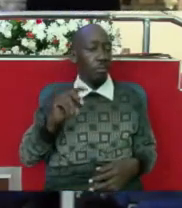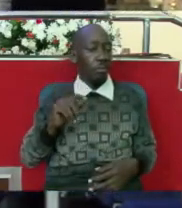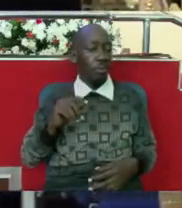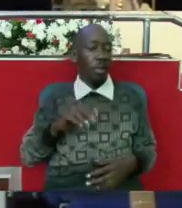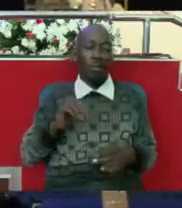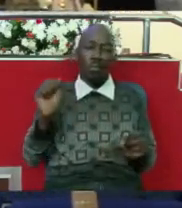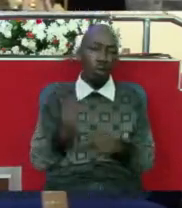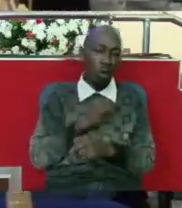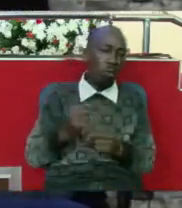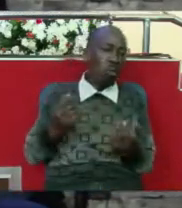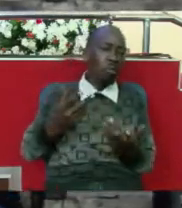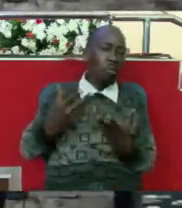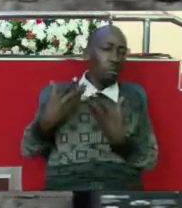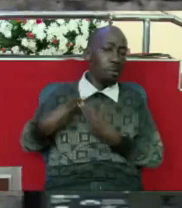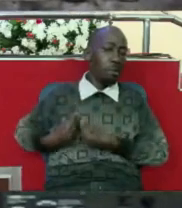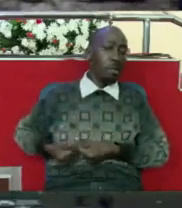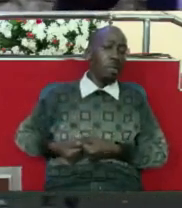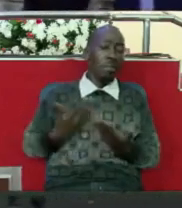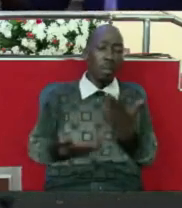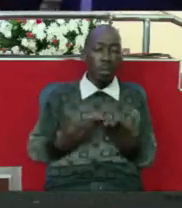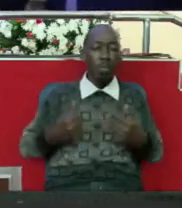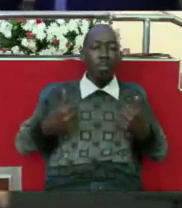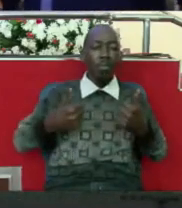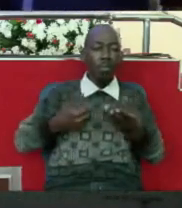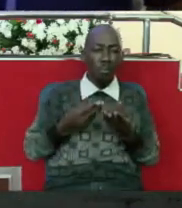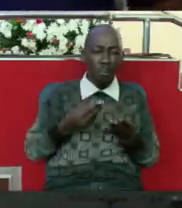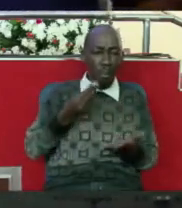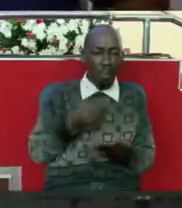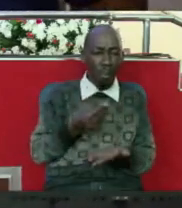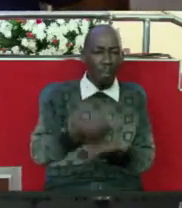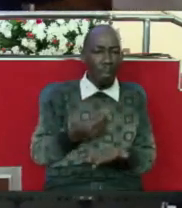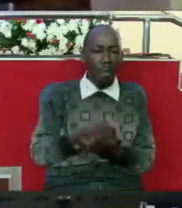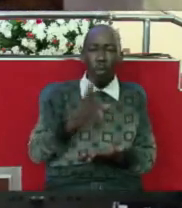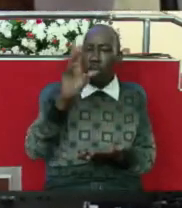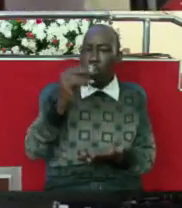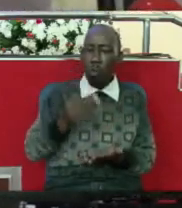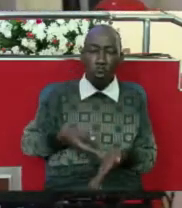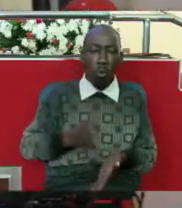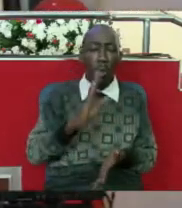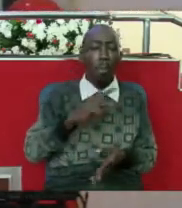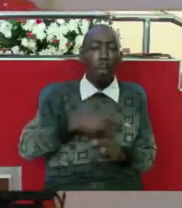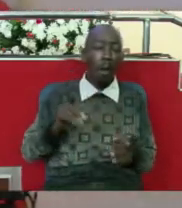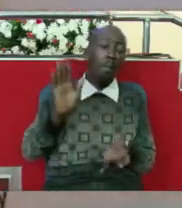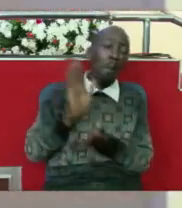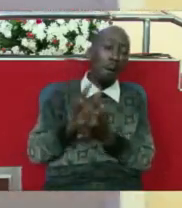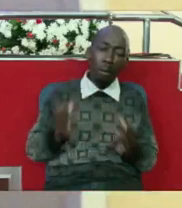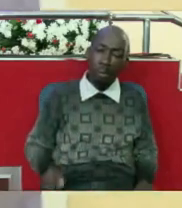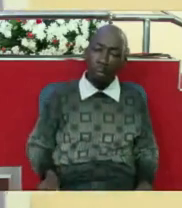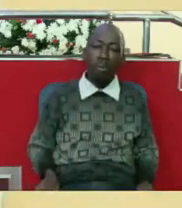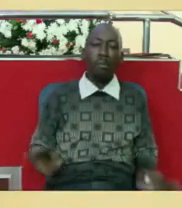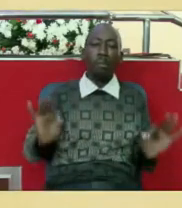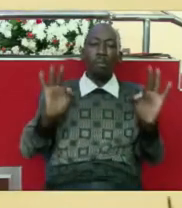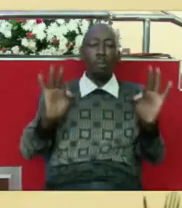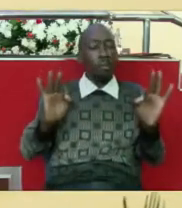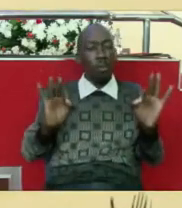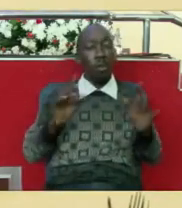incurable. Maybe the financial planners have said there is no way but bankruptcy. No matter